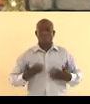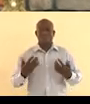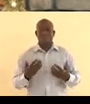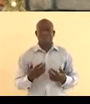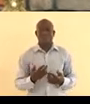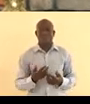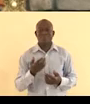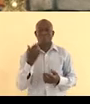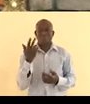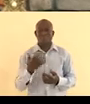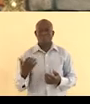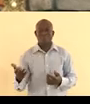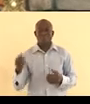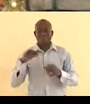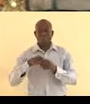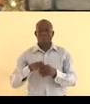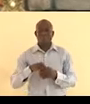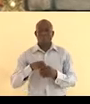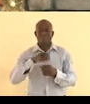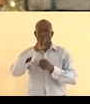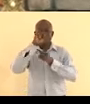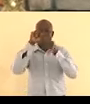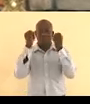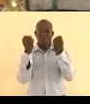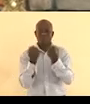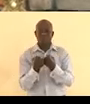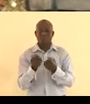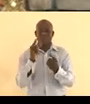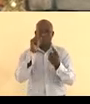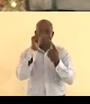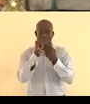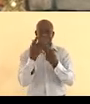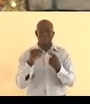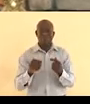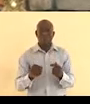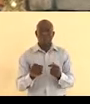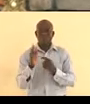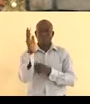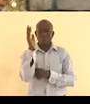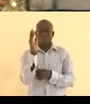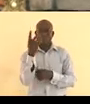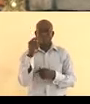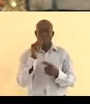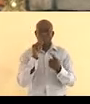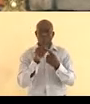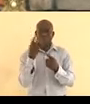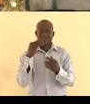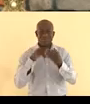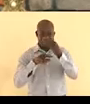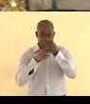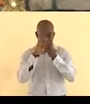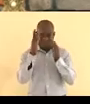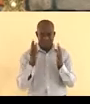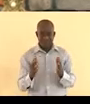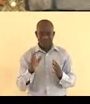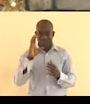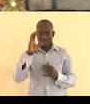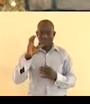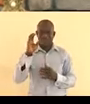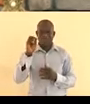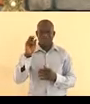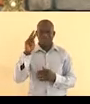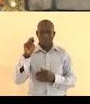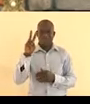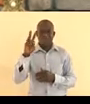happy with the rotten situation in our society, the word of God, the prophets, the word of the prophet should